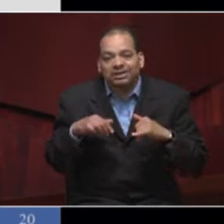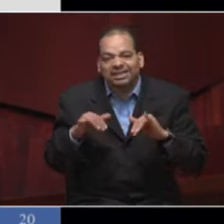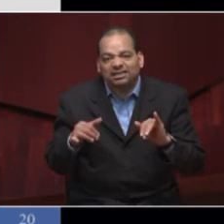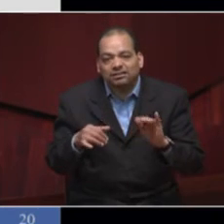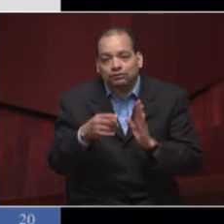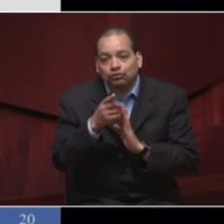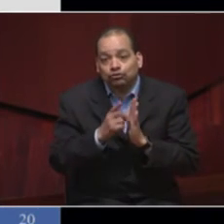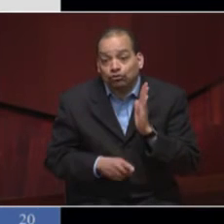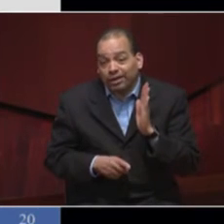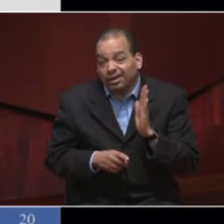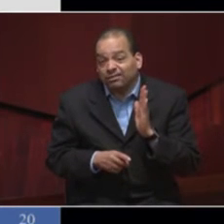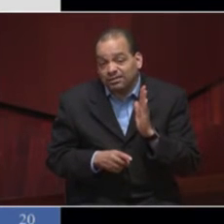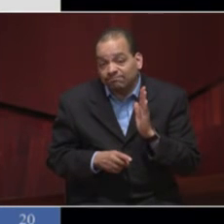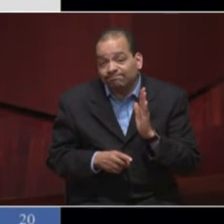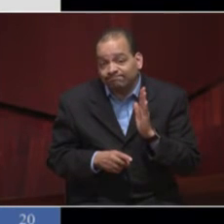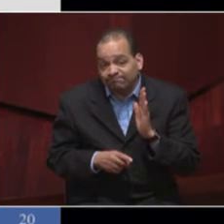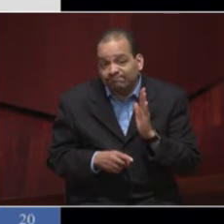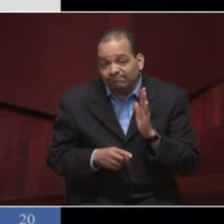draft.